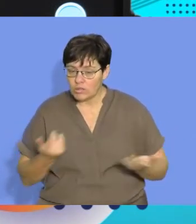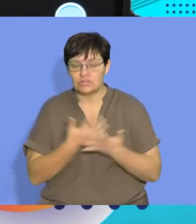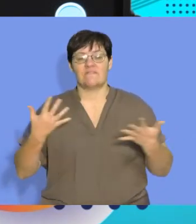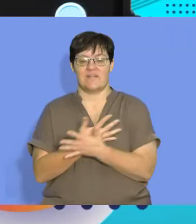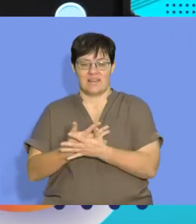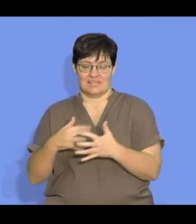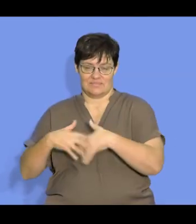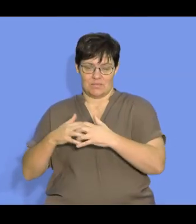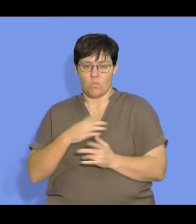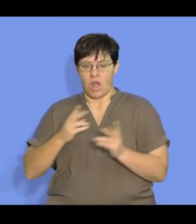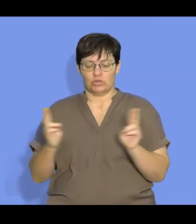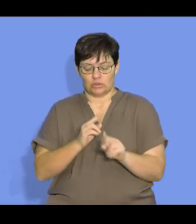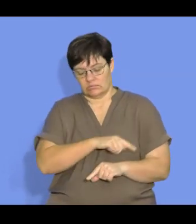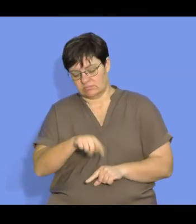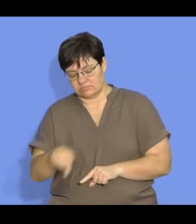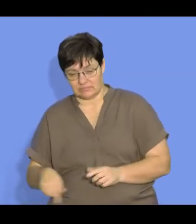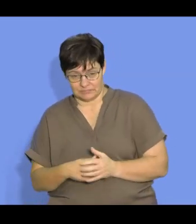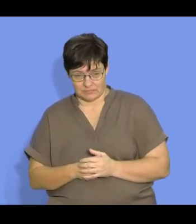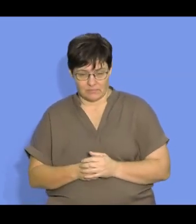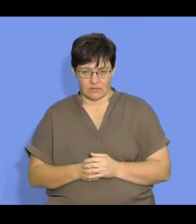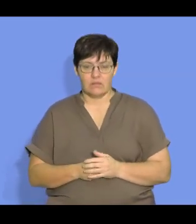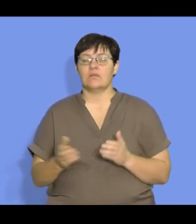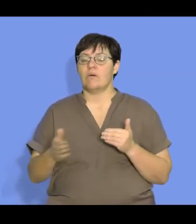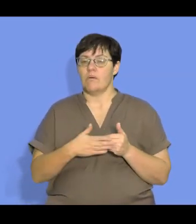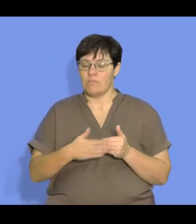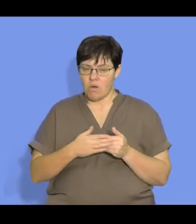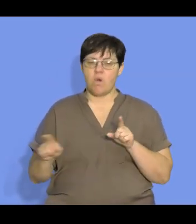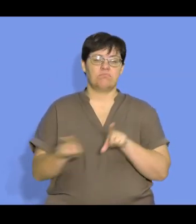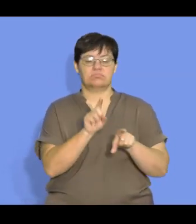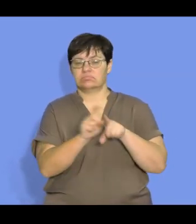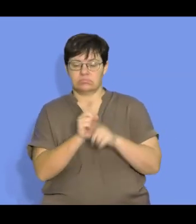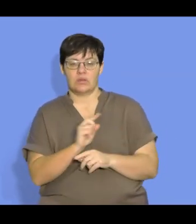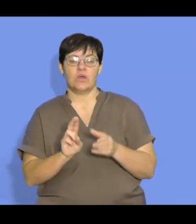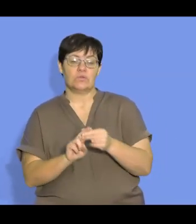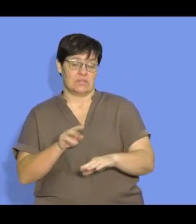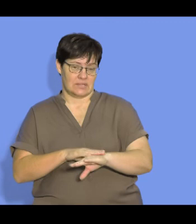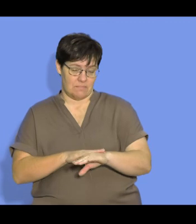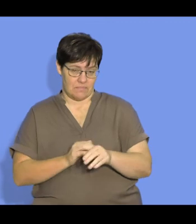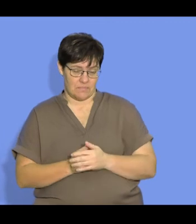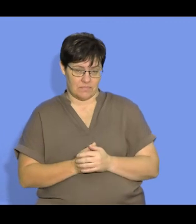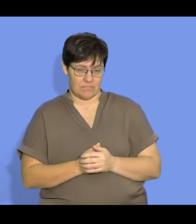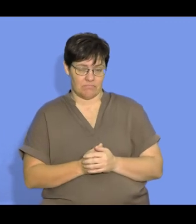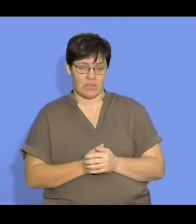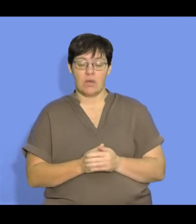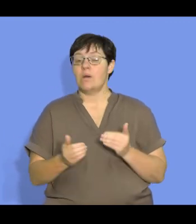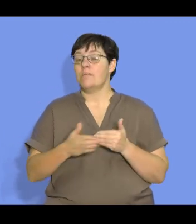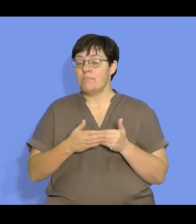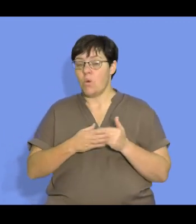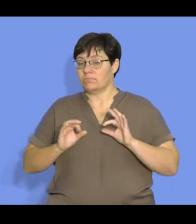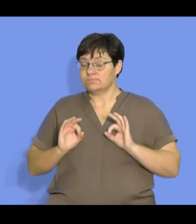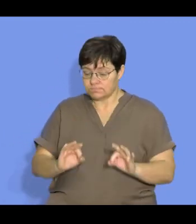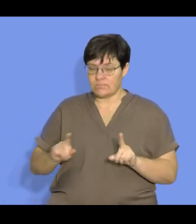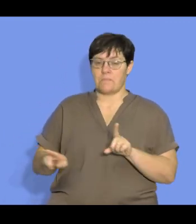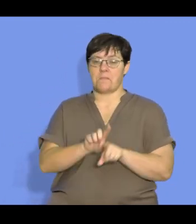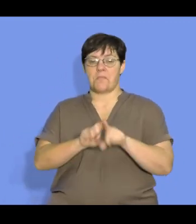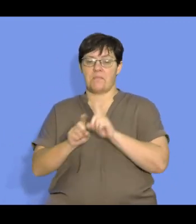faster. So there will be more collisions per unit time. There will be more effective